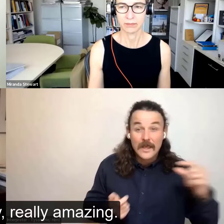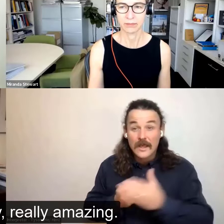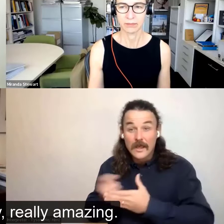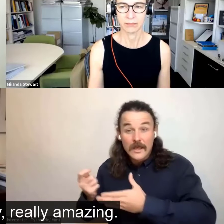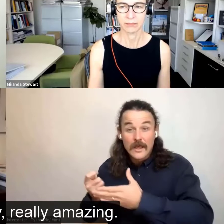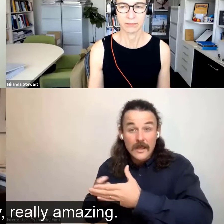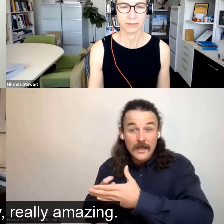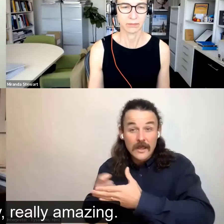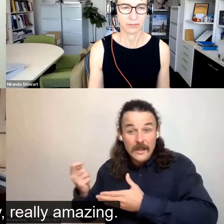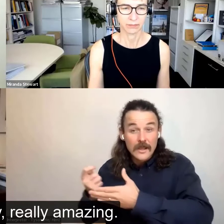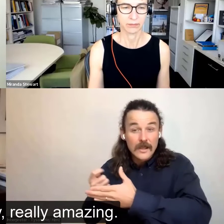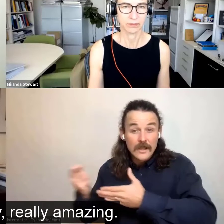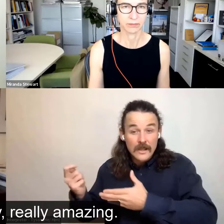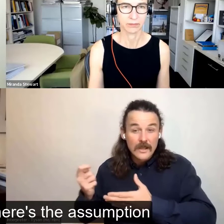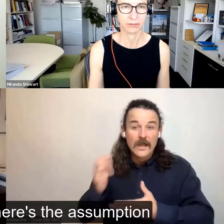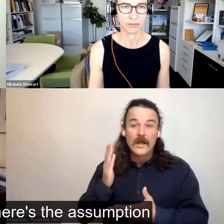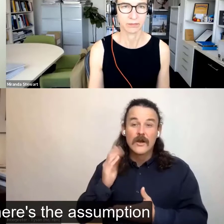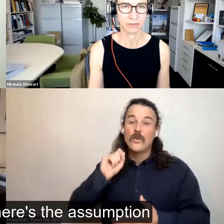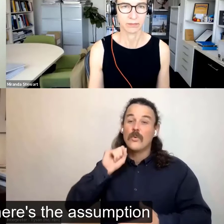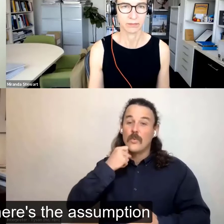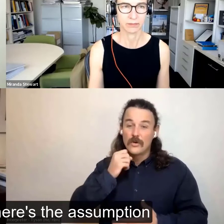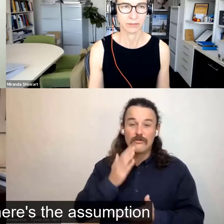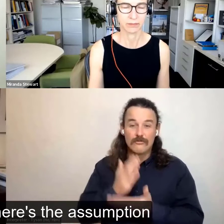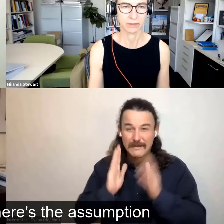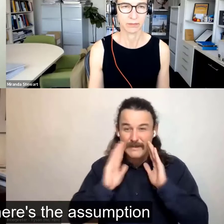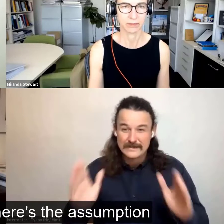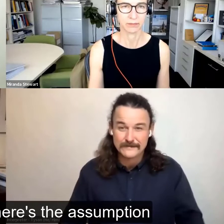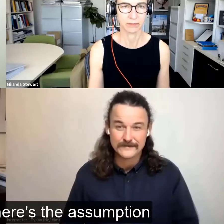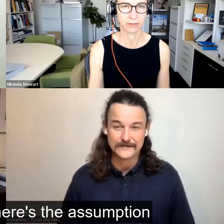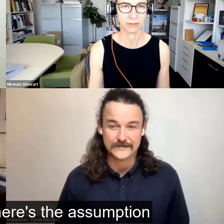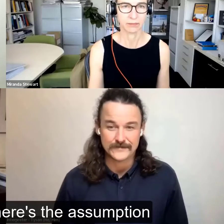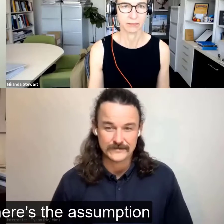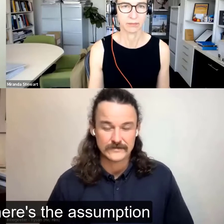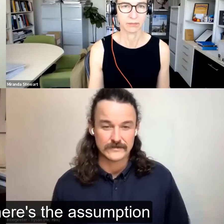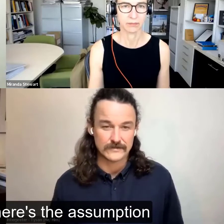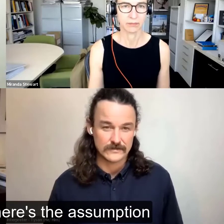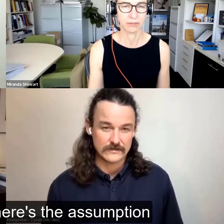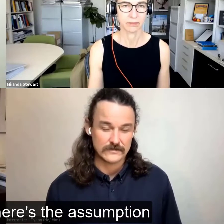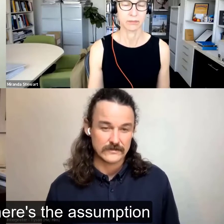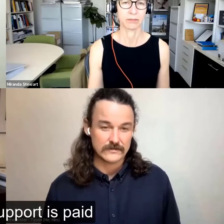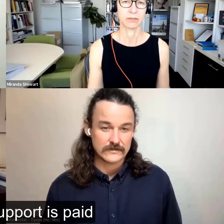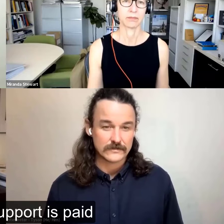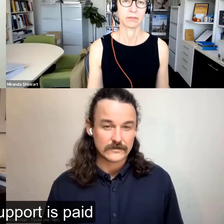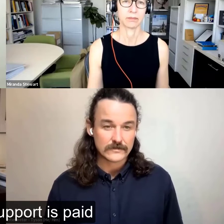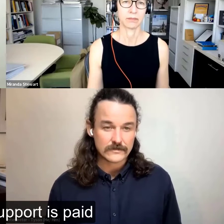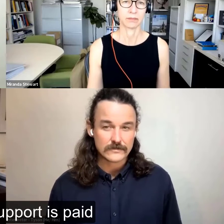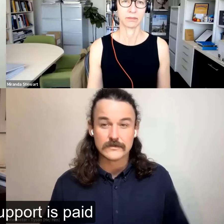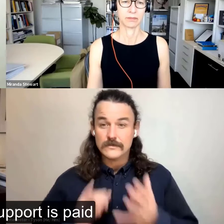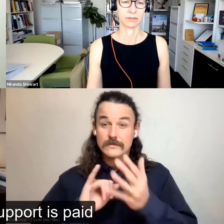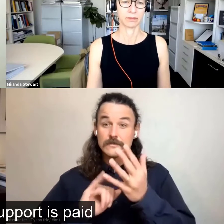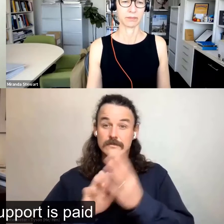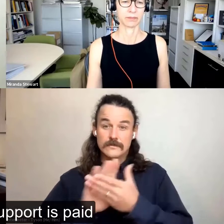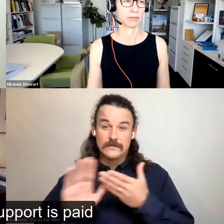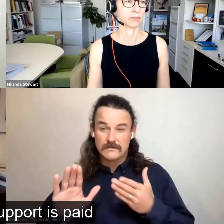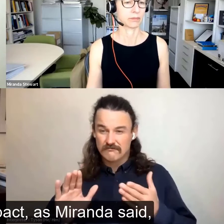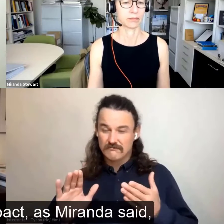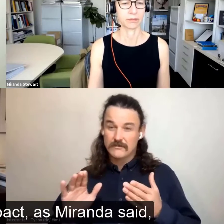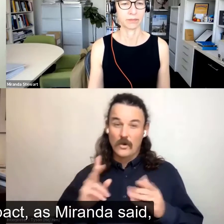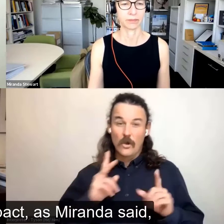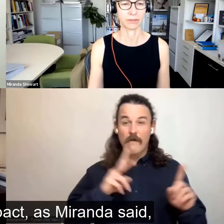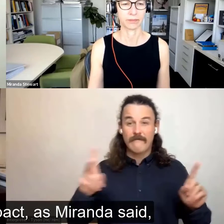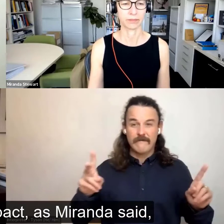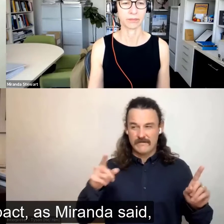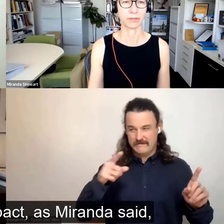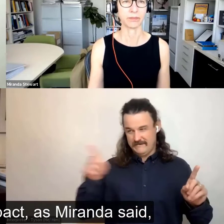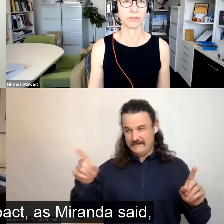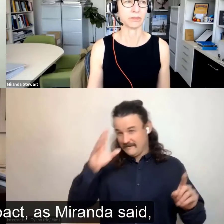really, really amazing. And Sarah, often there's the assumption that child support is paid, and that